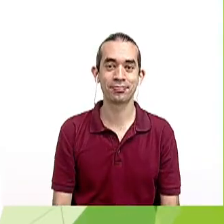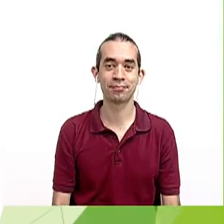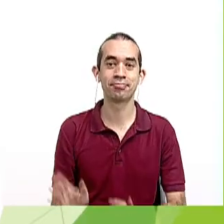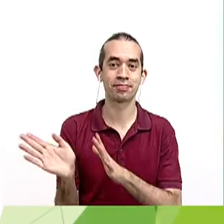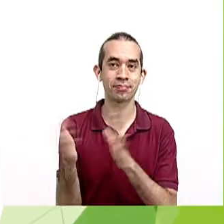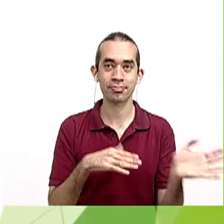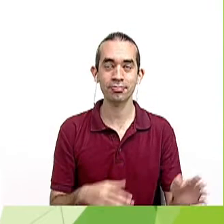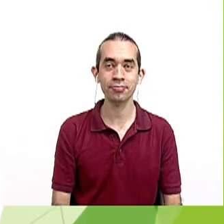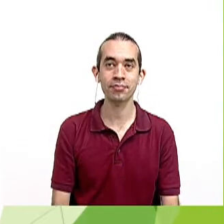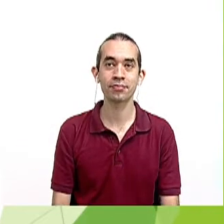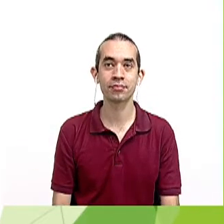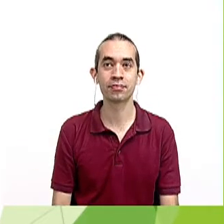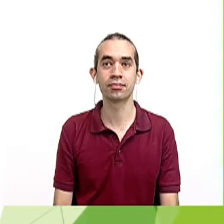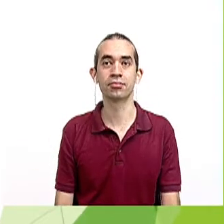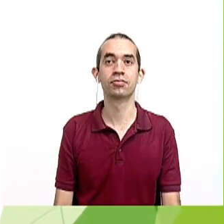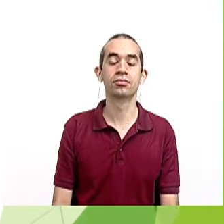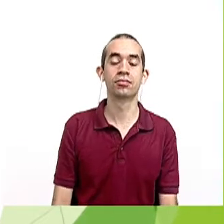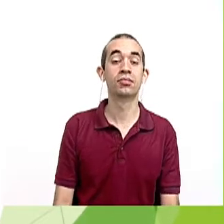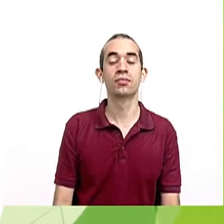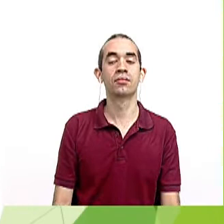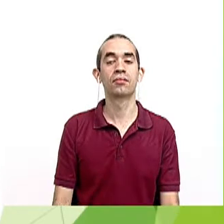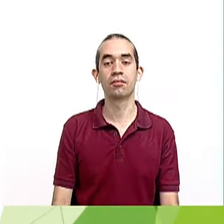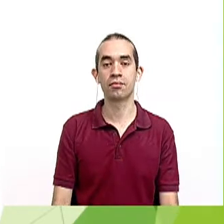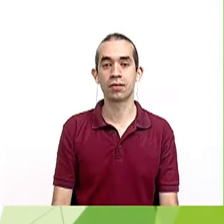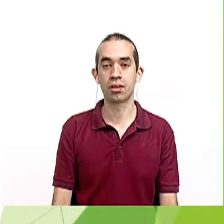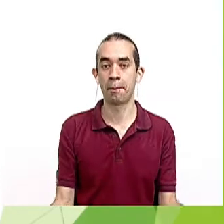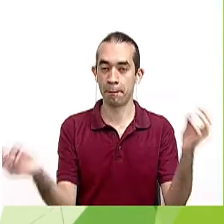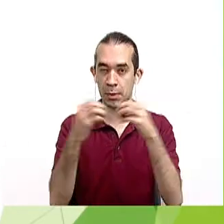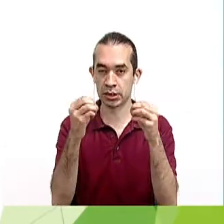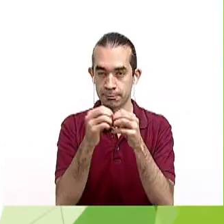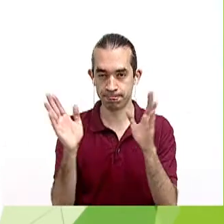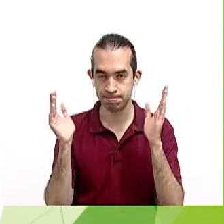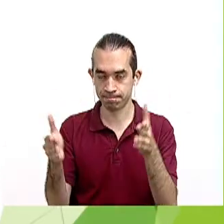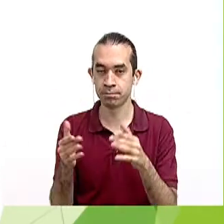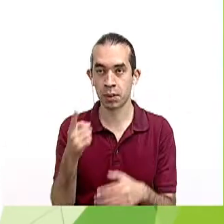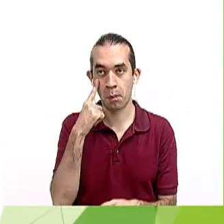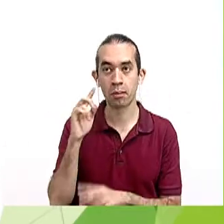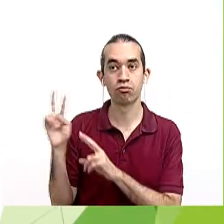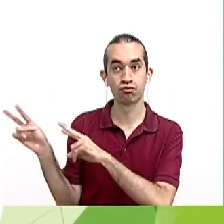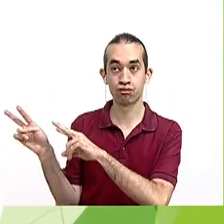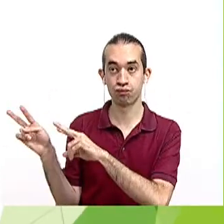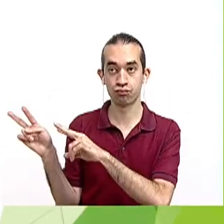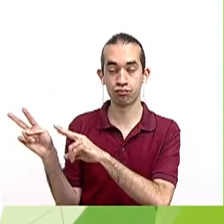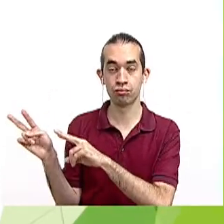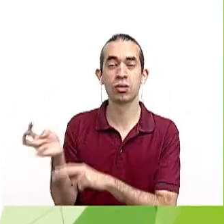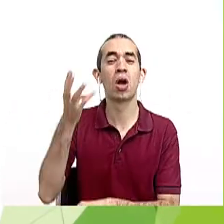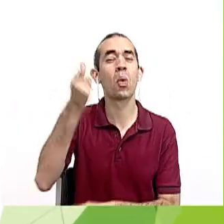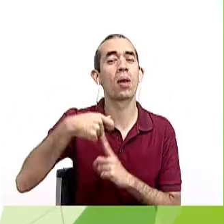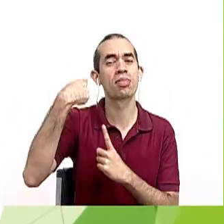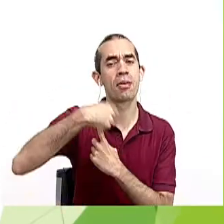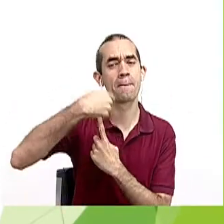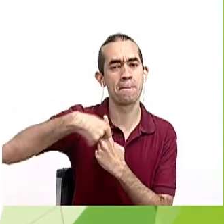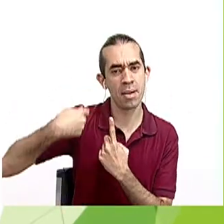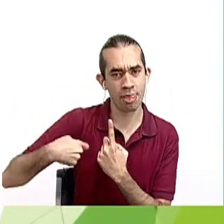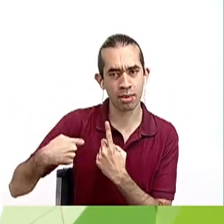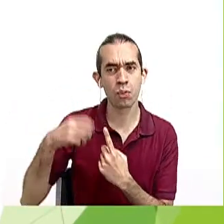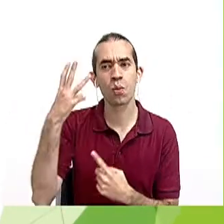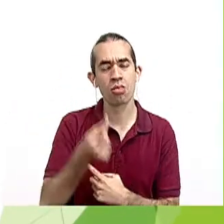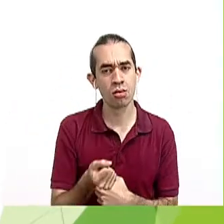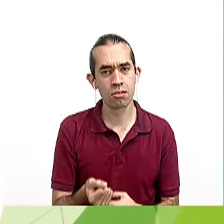Next. More about countable nouns. Look at this other picture. How many bananas can you